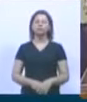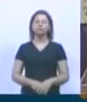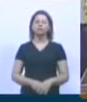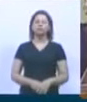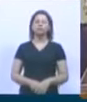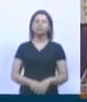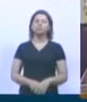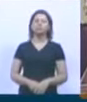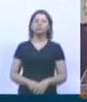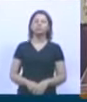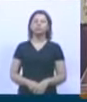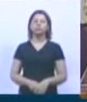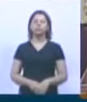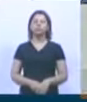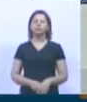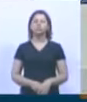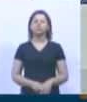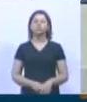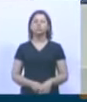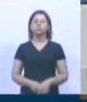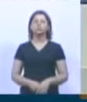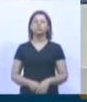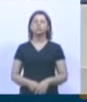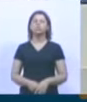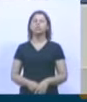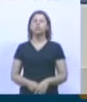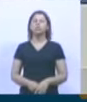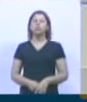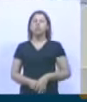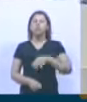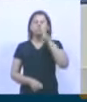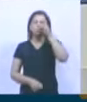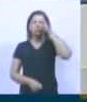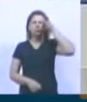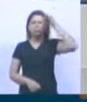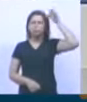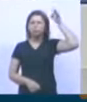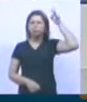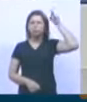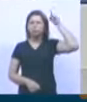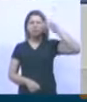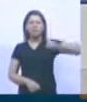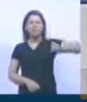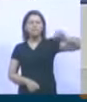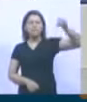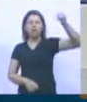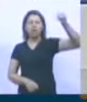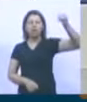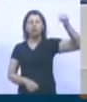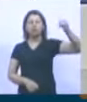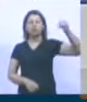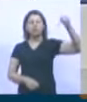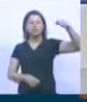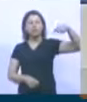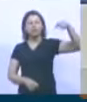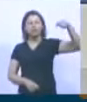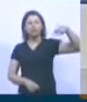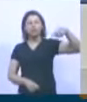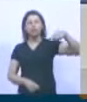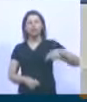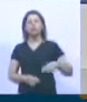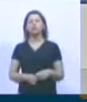and instruments surrounding him. Cheio de tubos e aparelhos ao seu redor. And I said, oh, that is why